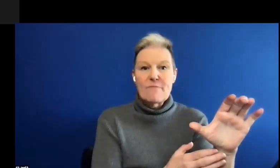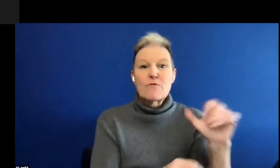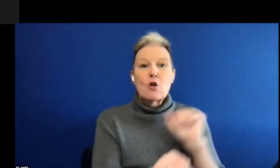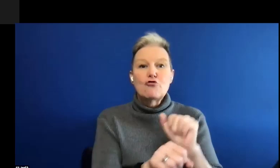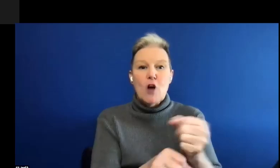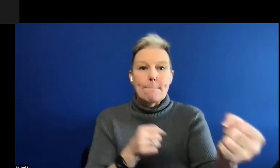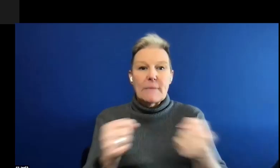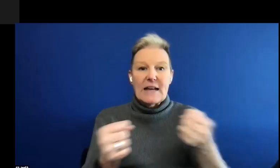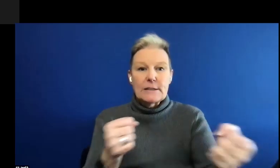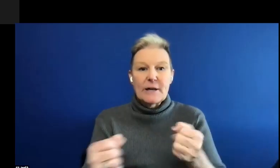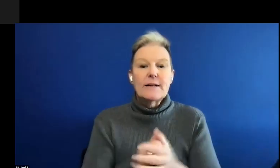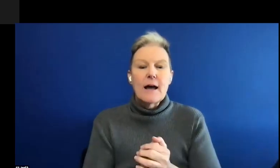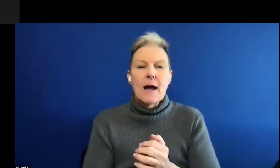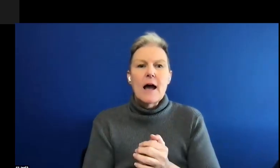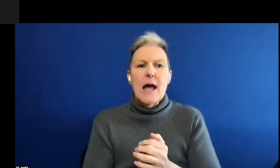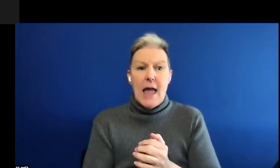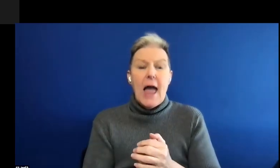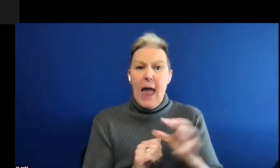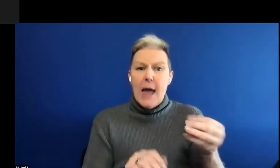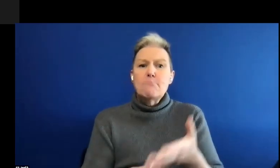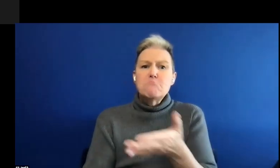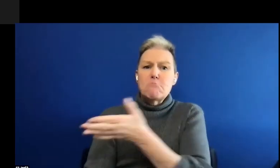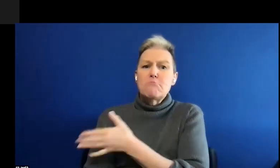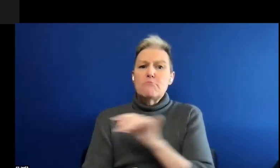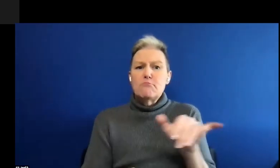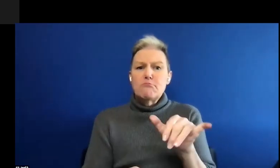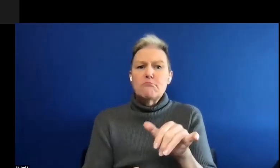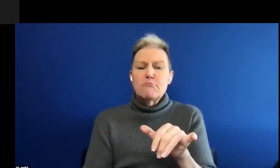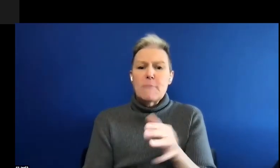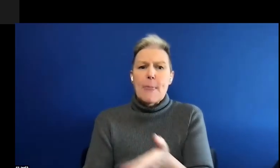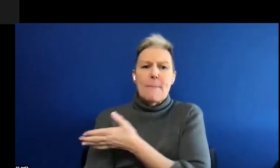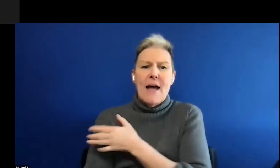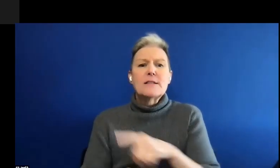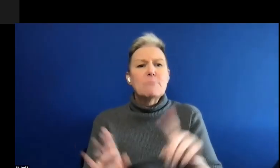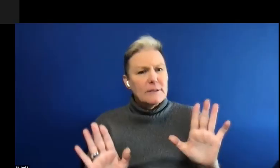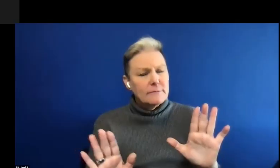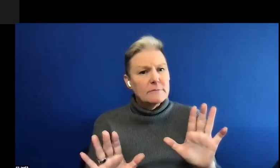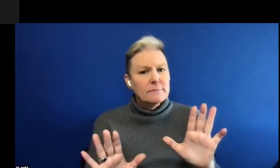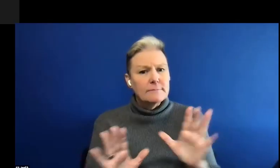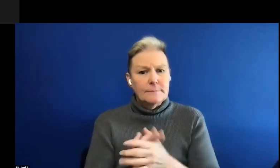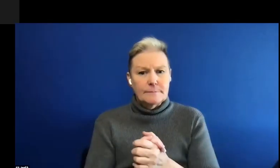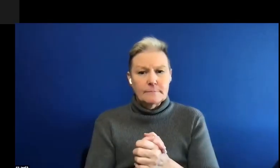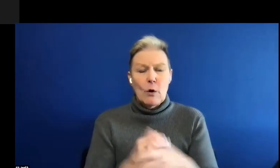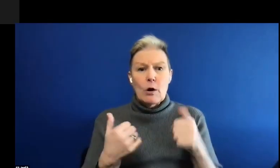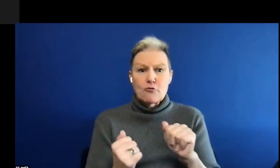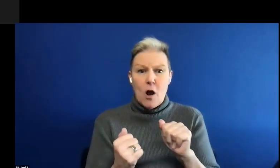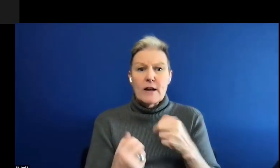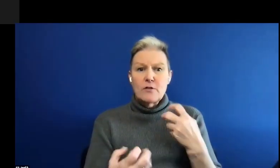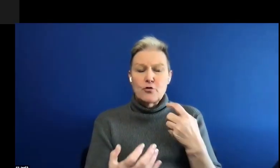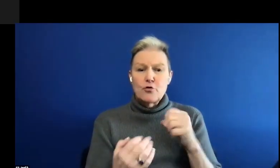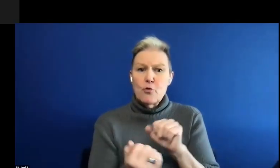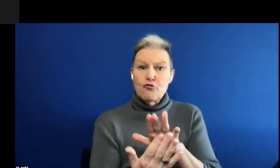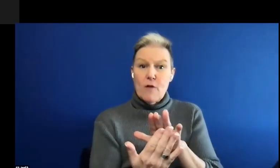job placement, and I have been prior in the past. The thing I'm trying to address is the fact